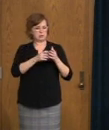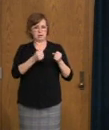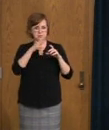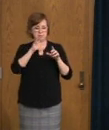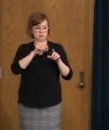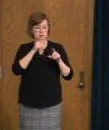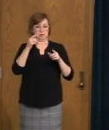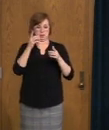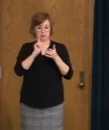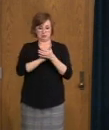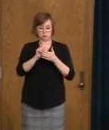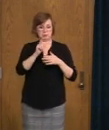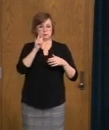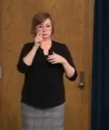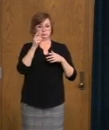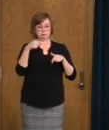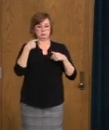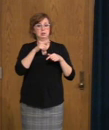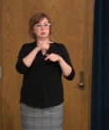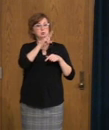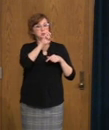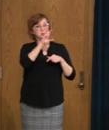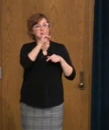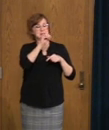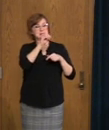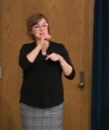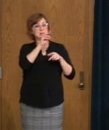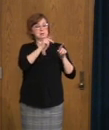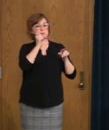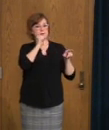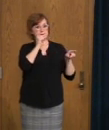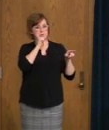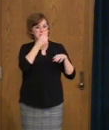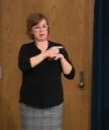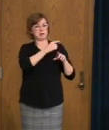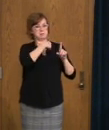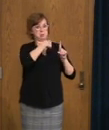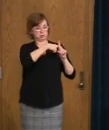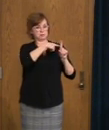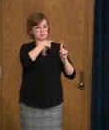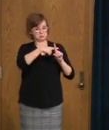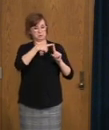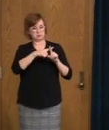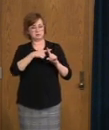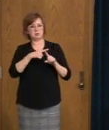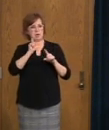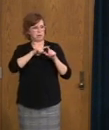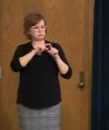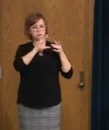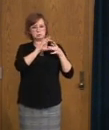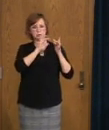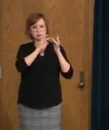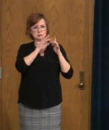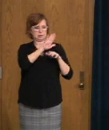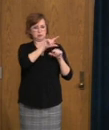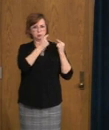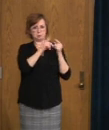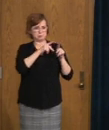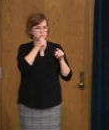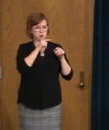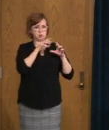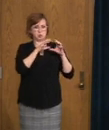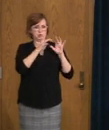last week. We are generally meeting timelines for key steps like positive case notification. However, in other areas